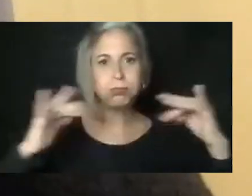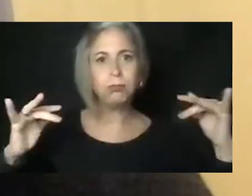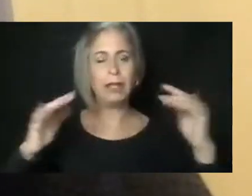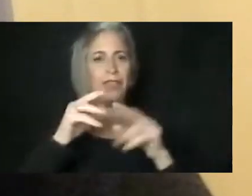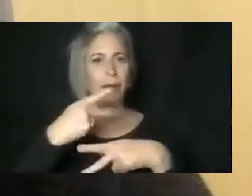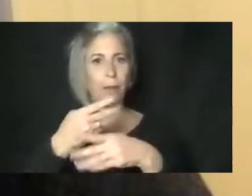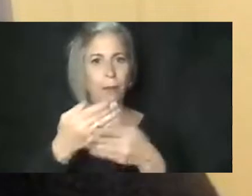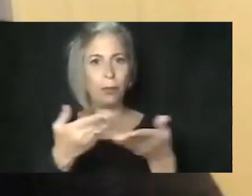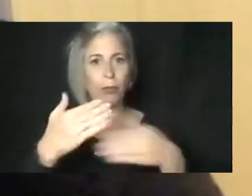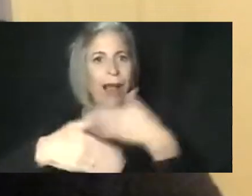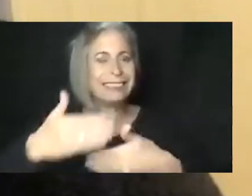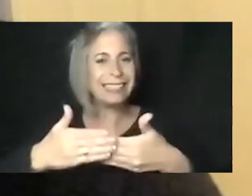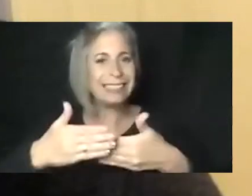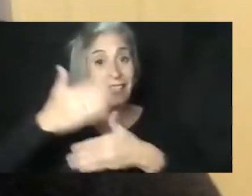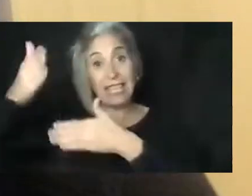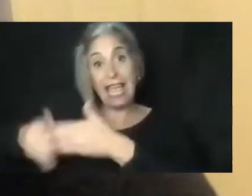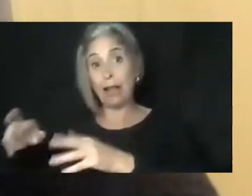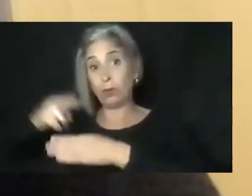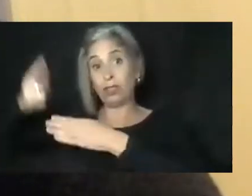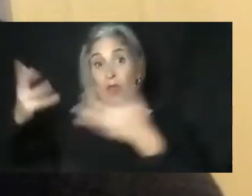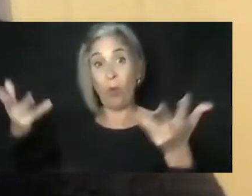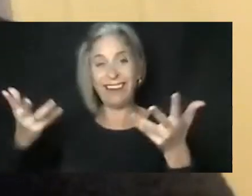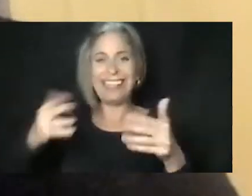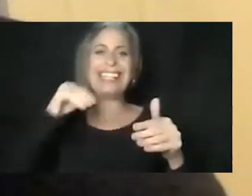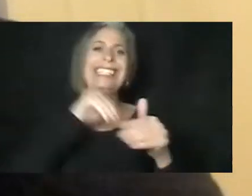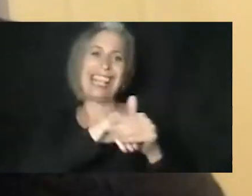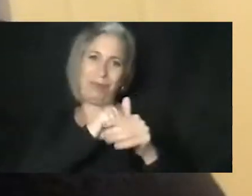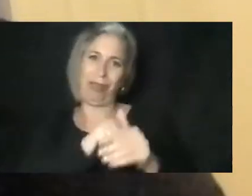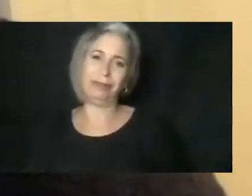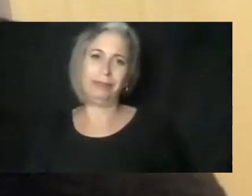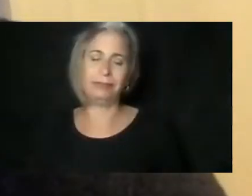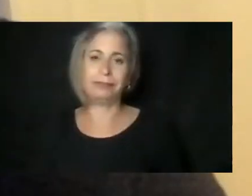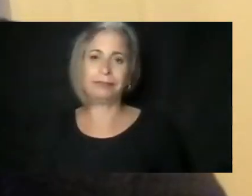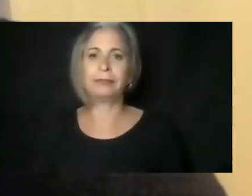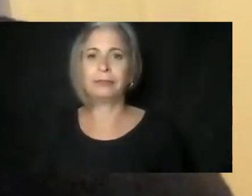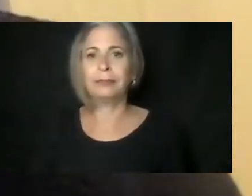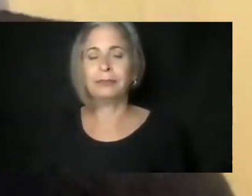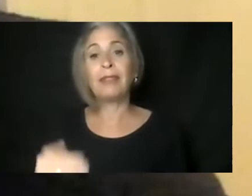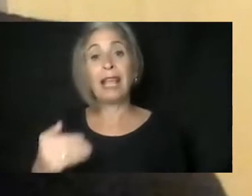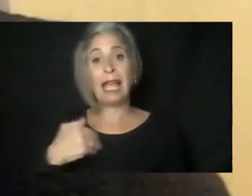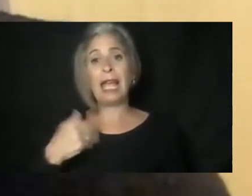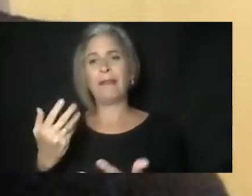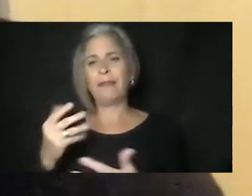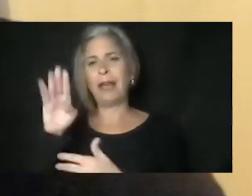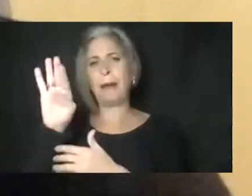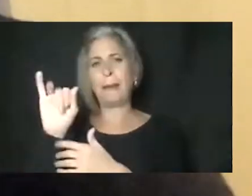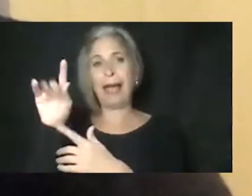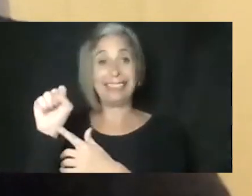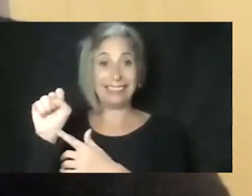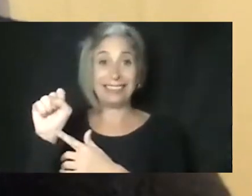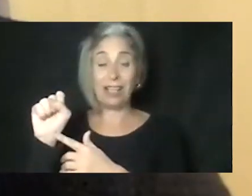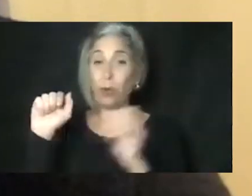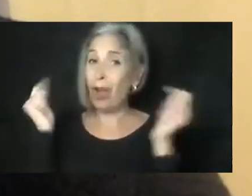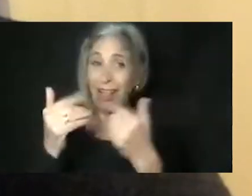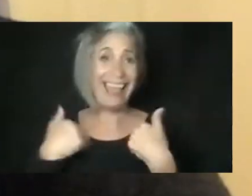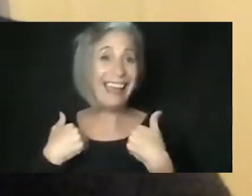so that the end result will be accessible. I have biases, and each one of us have biases, and we